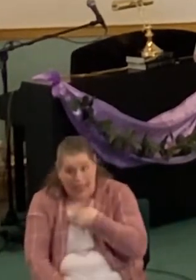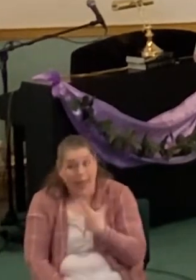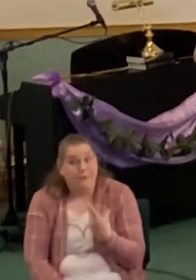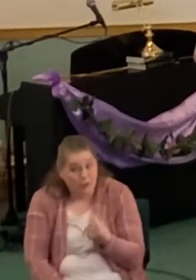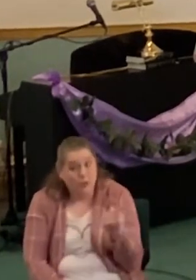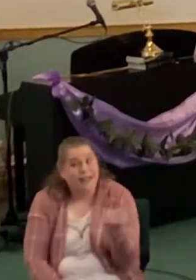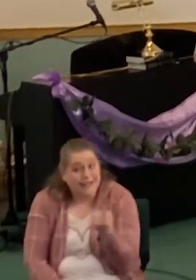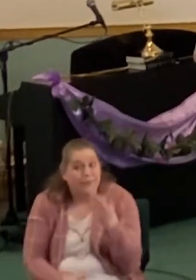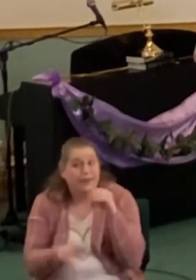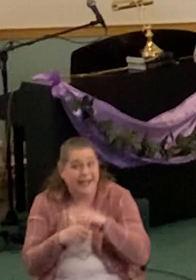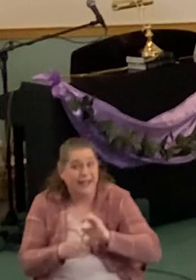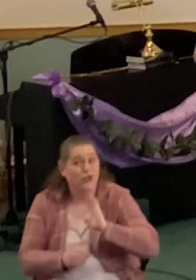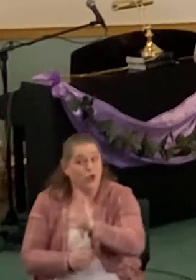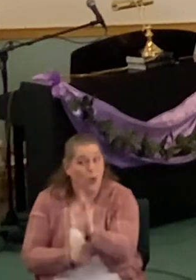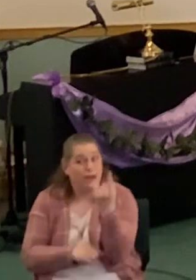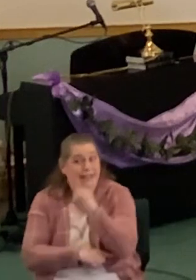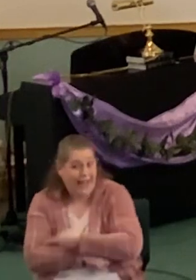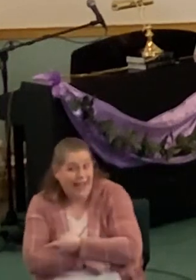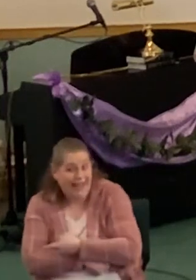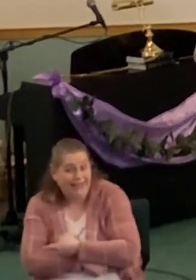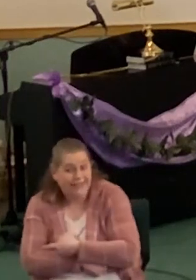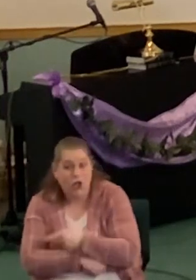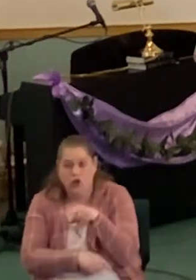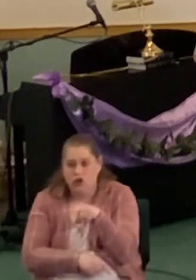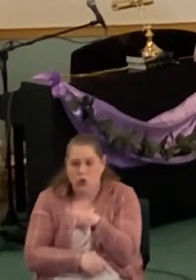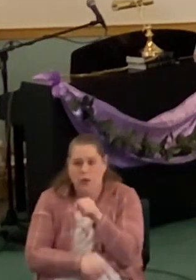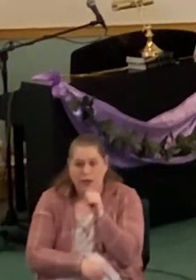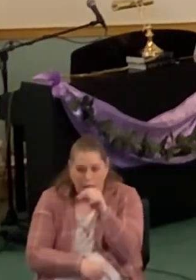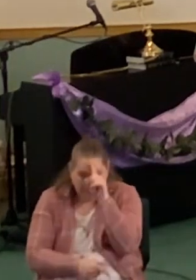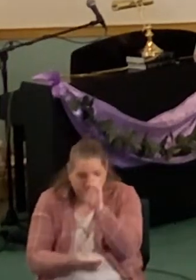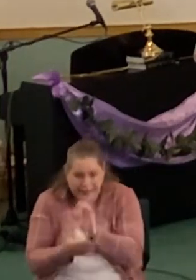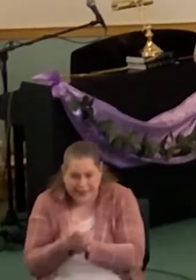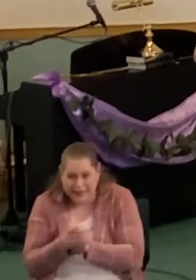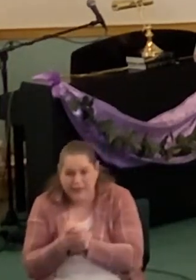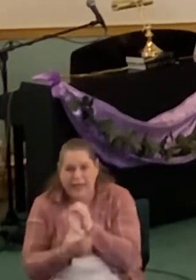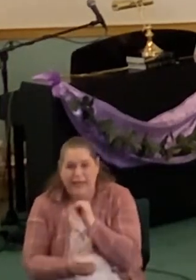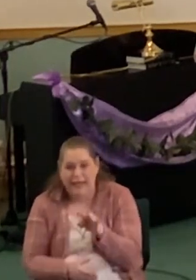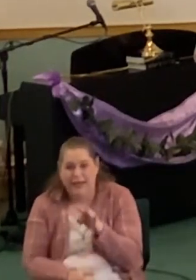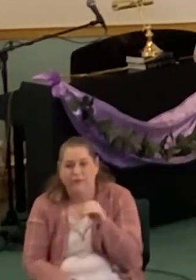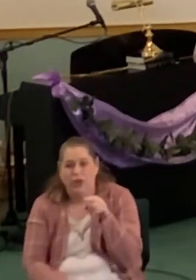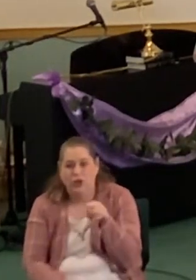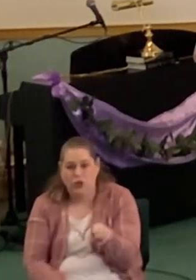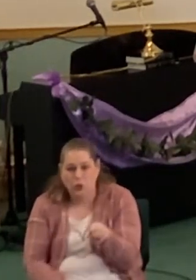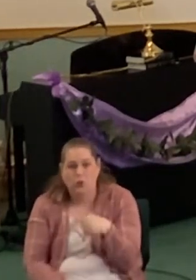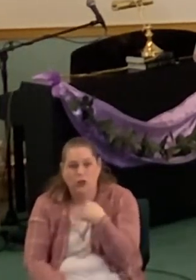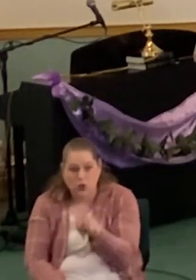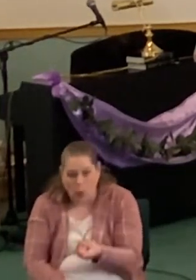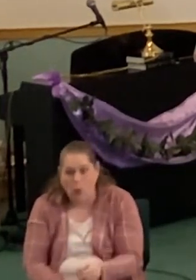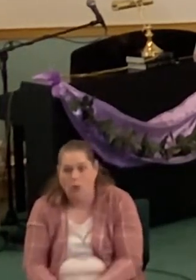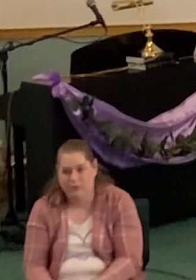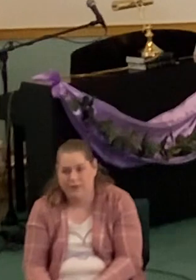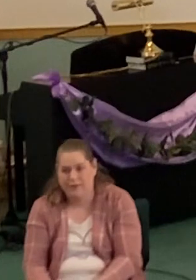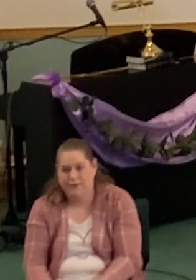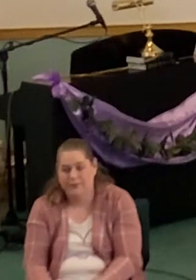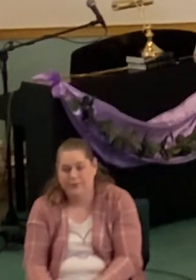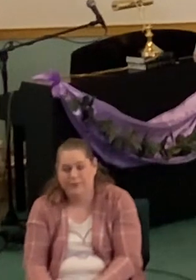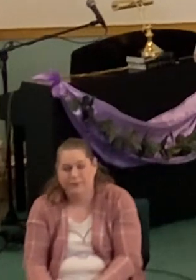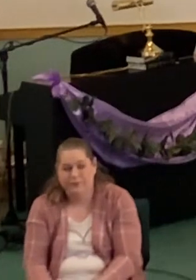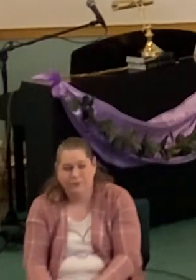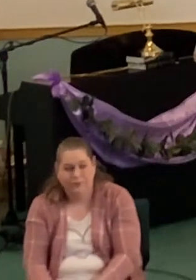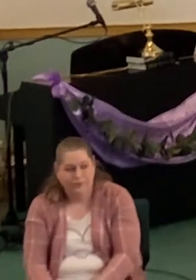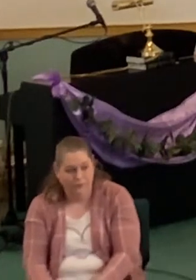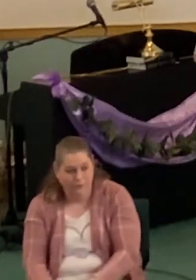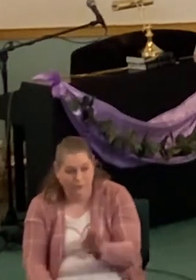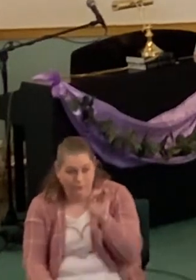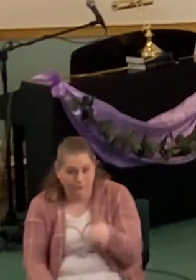something in your days. You would not believe it if you were told. This verse